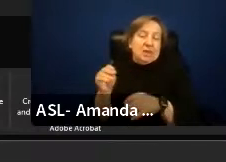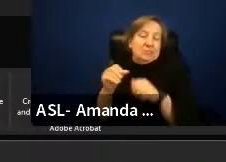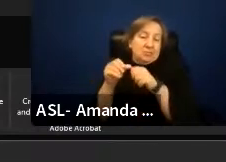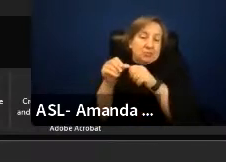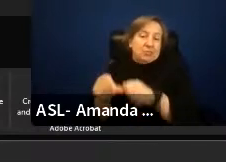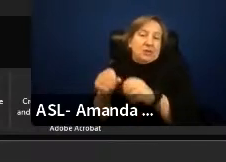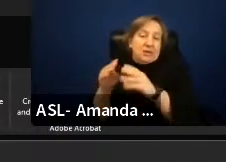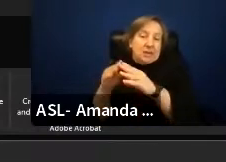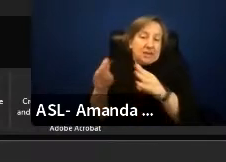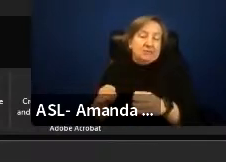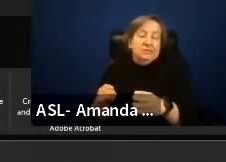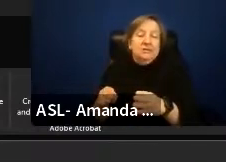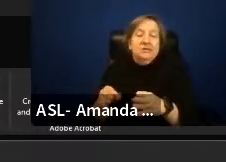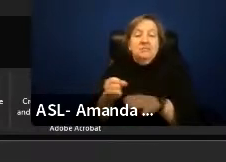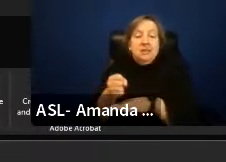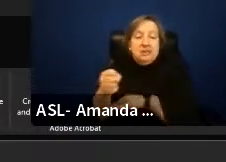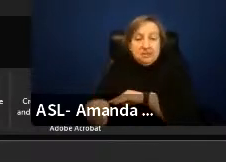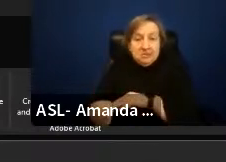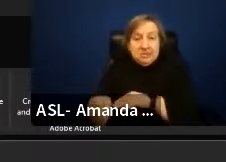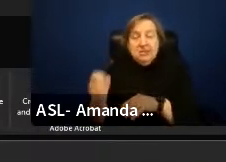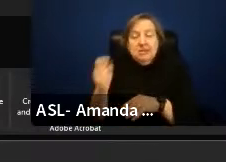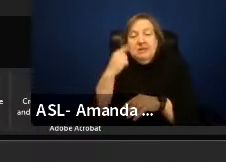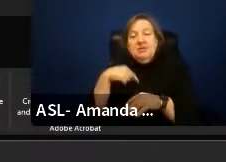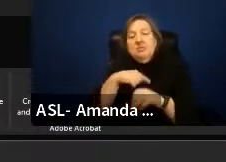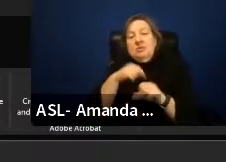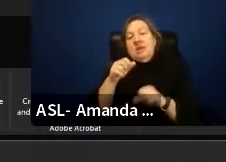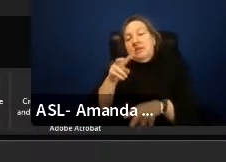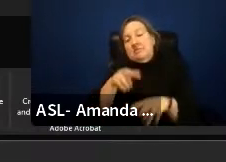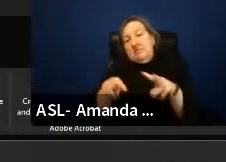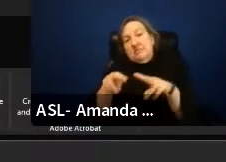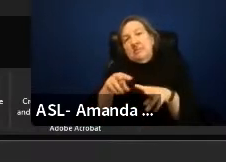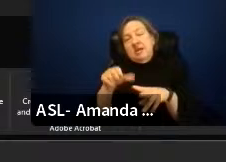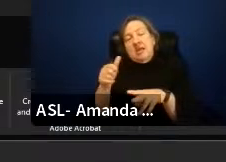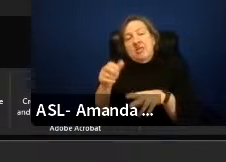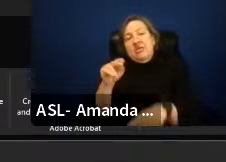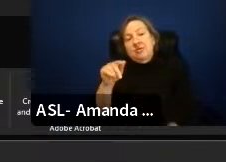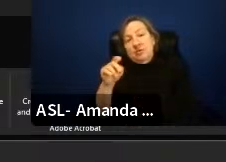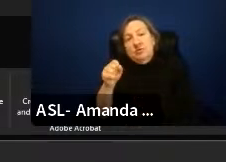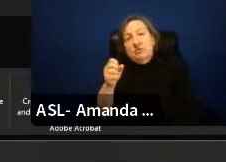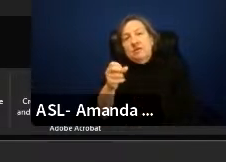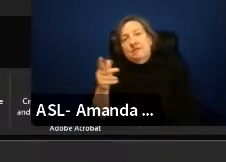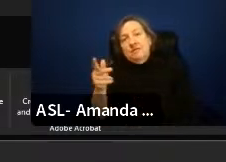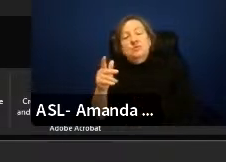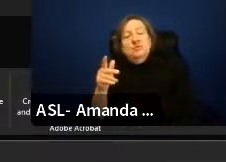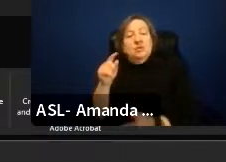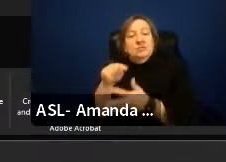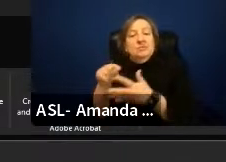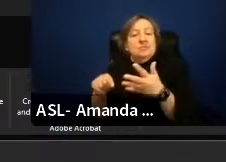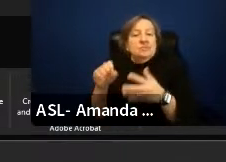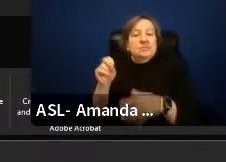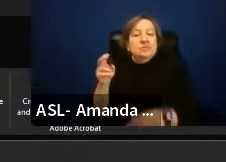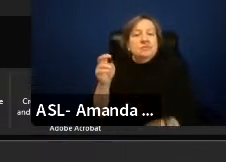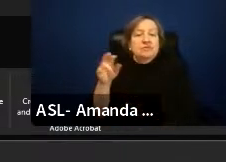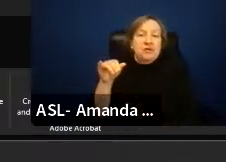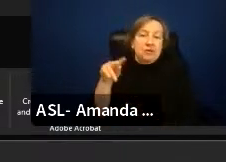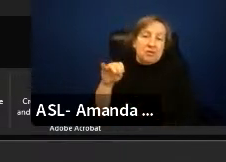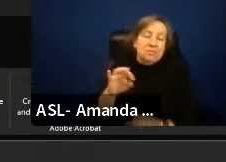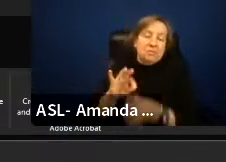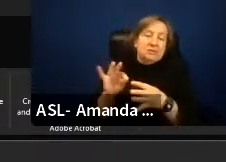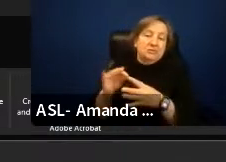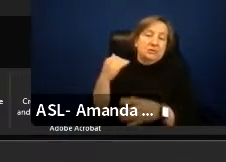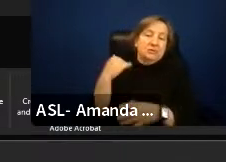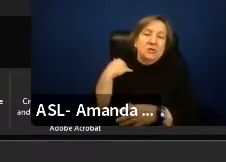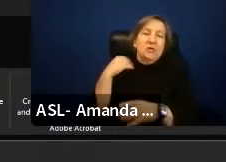placement. So I think we can also look at the larger notes. I think there was a couple of entities that Shavana shared earlier that we should look